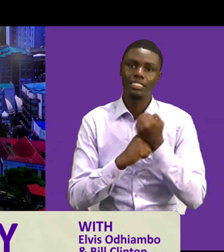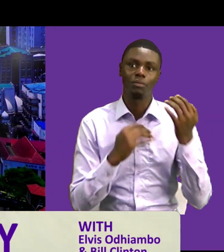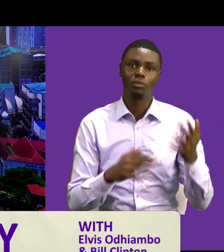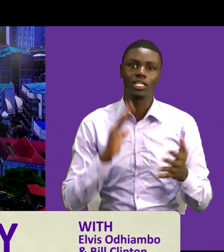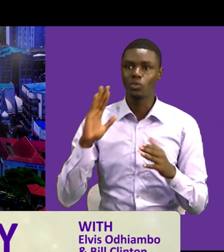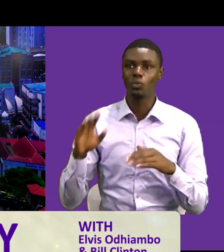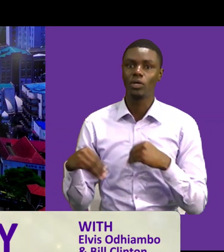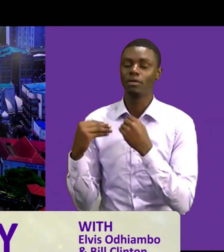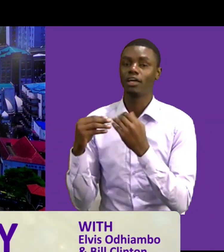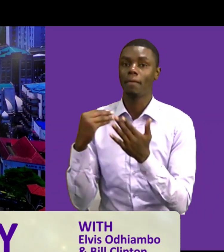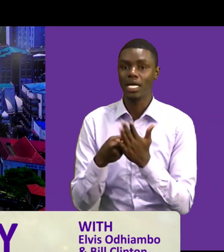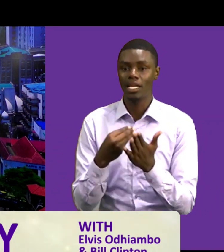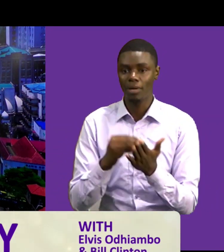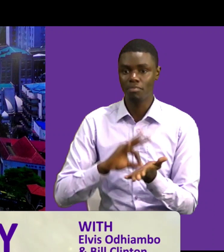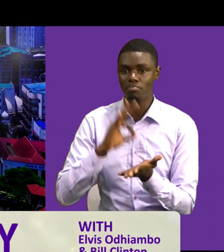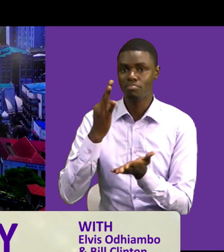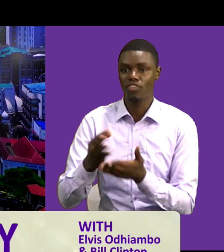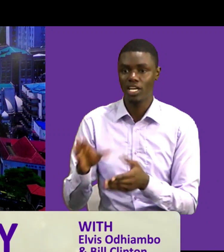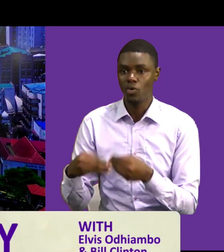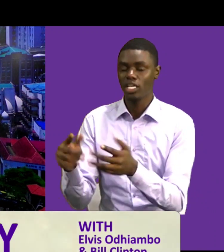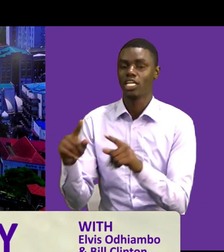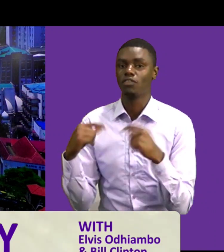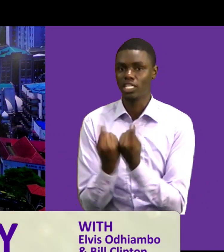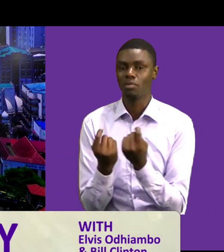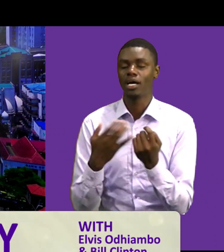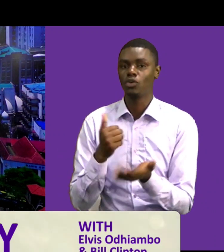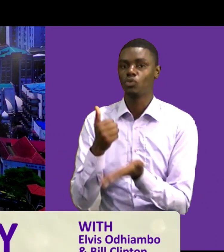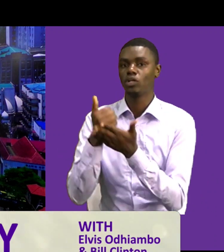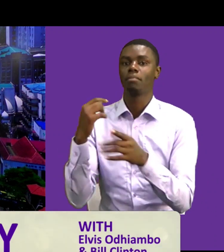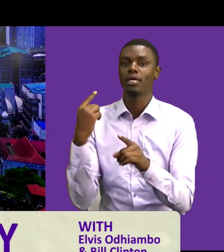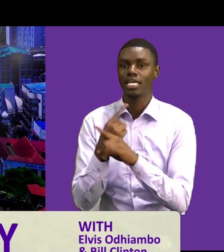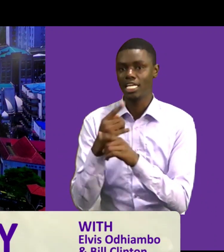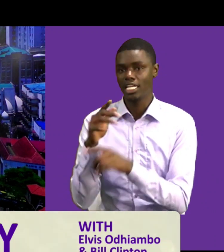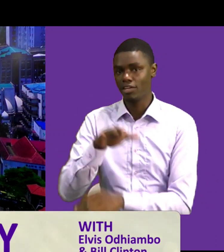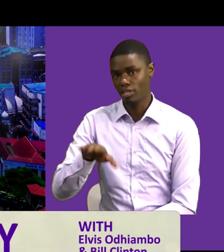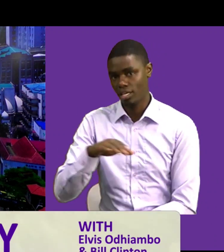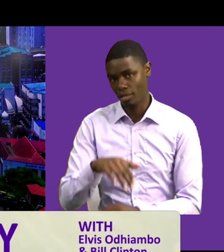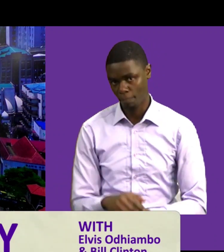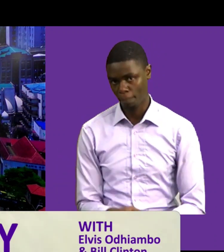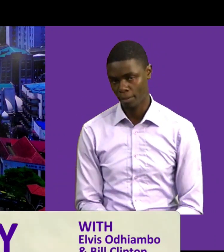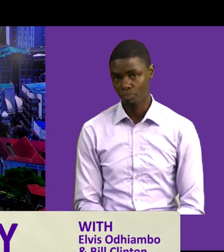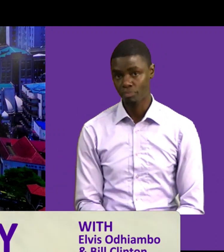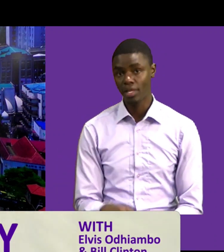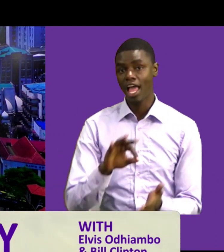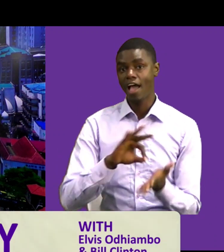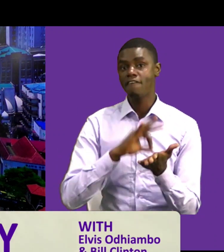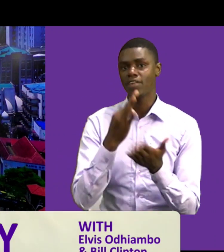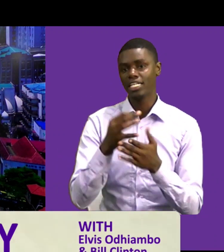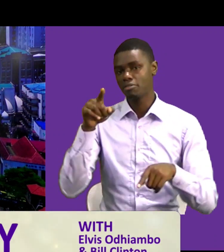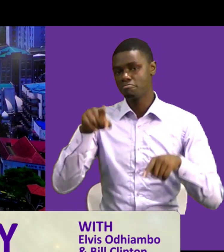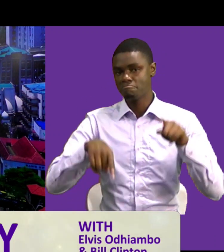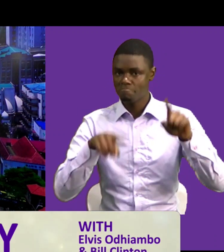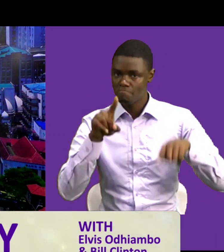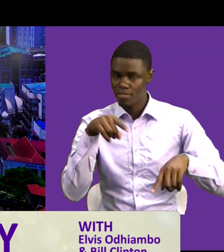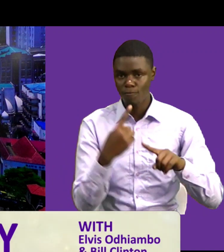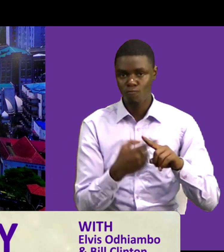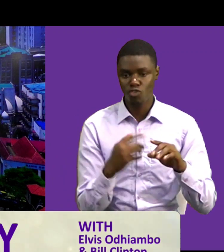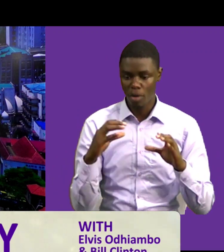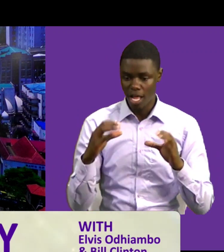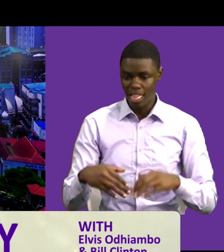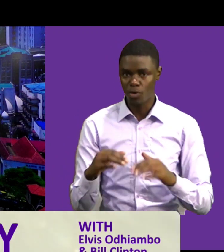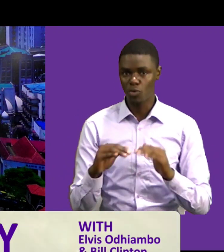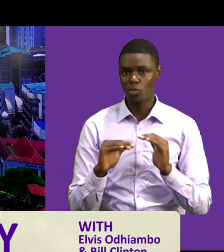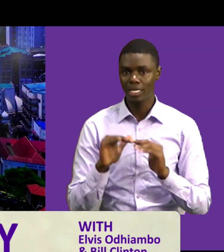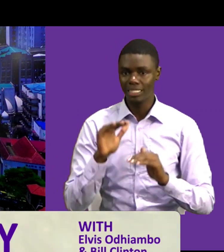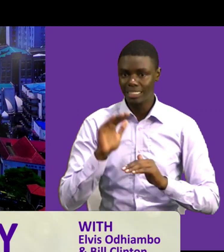be given to the team, and this will help the team in many areas. So the funds vary from the group